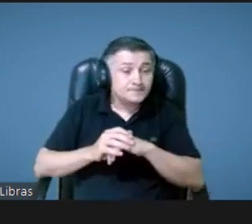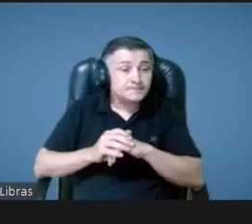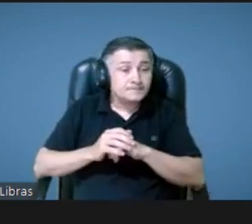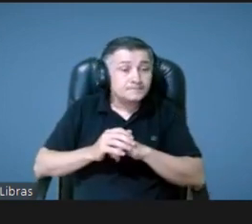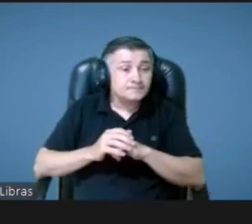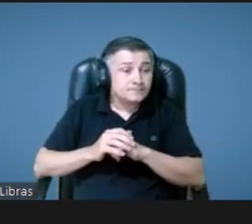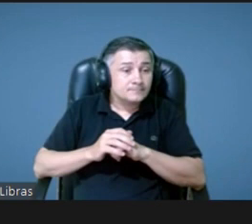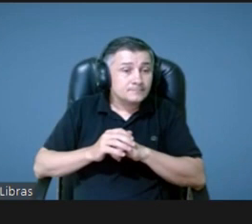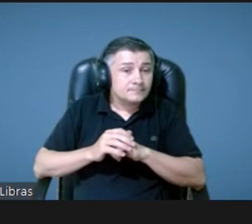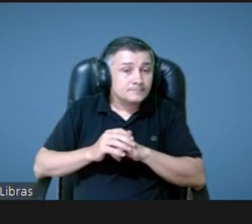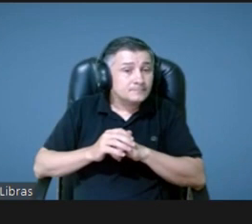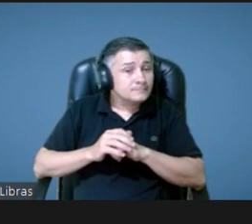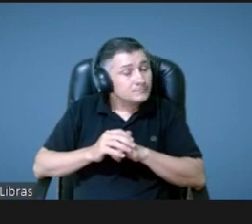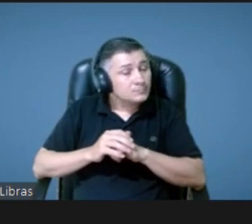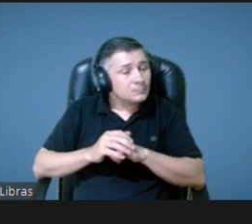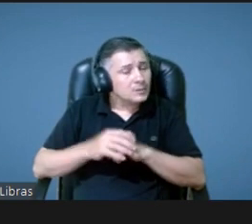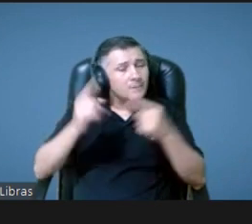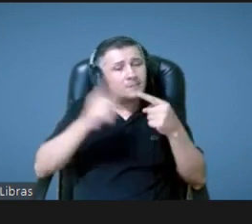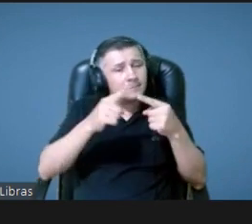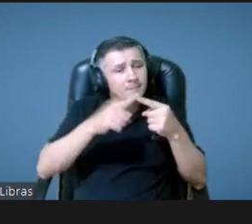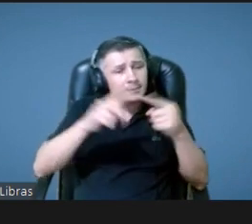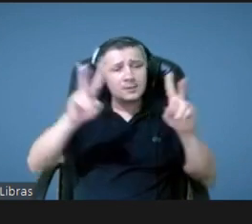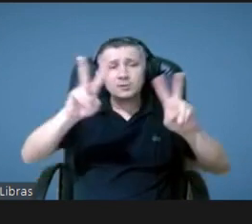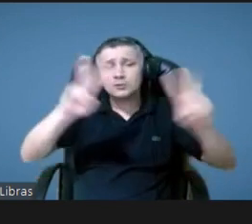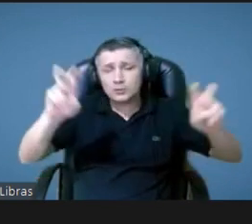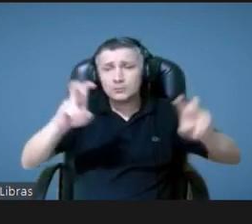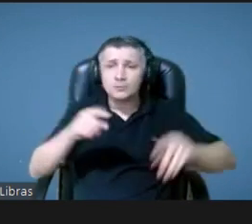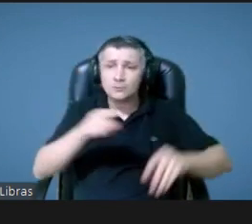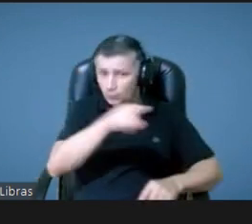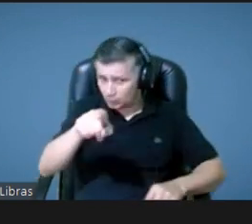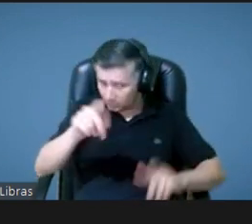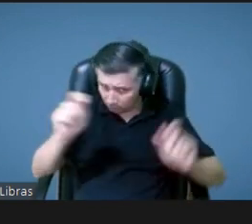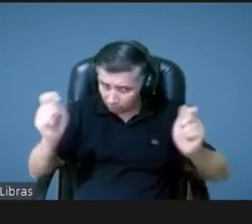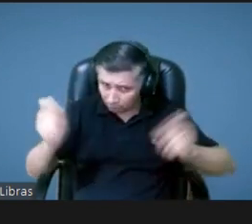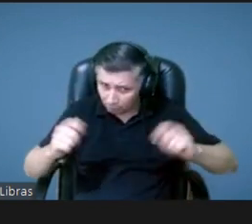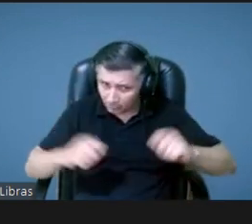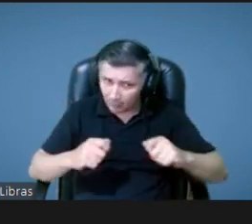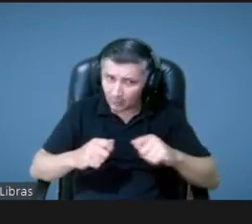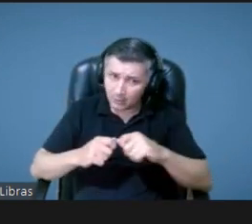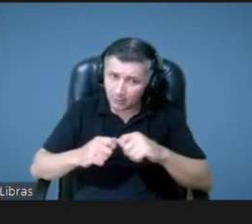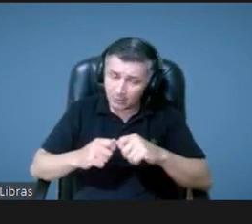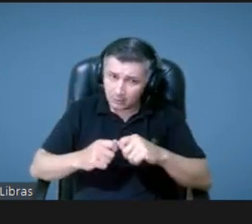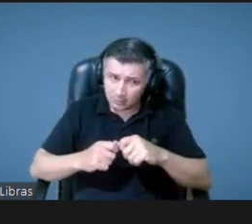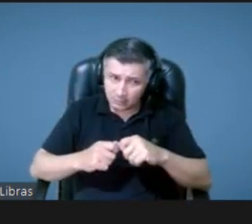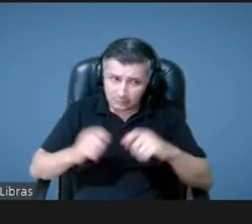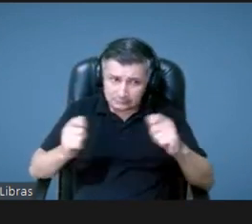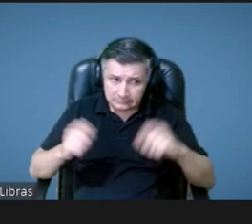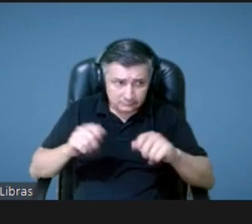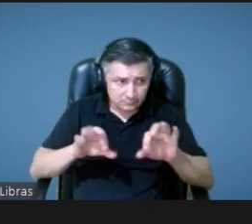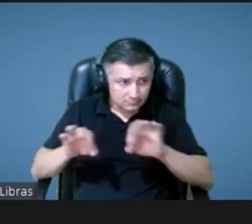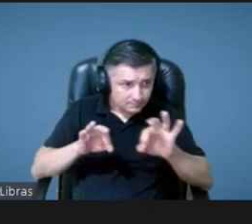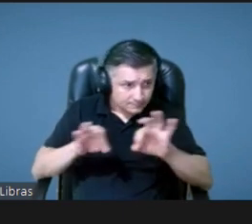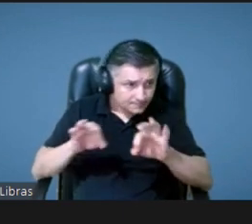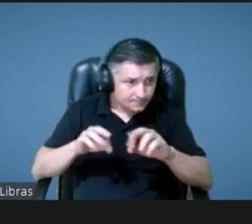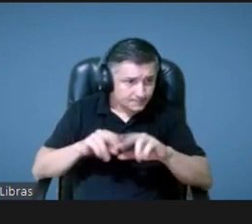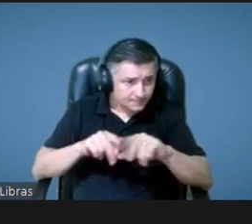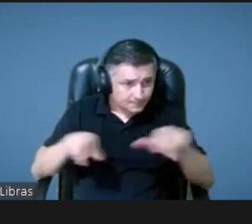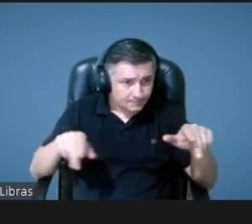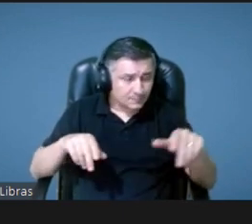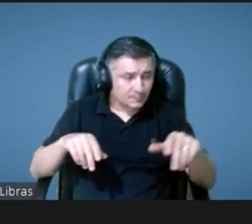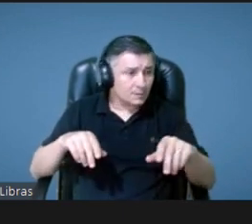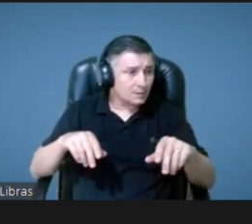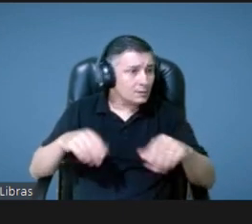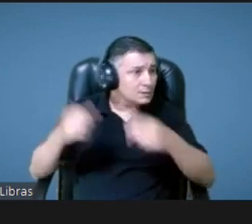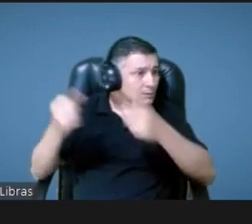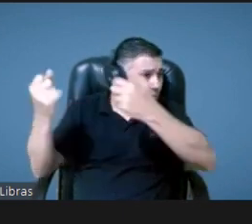Good afternoon. I have two questions as well. The first one is your perception